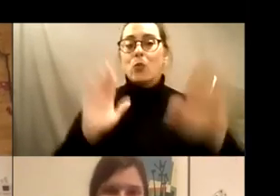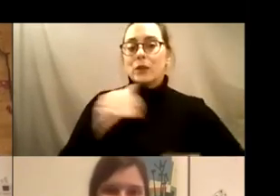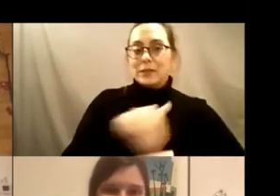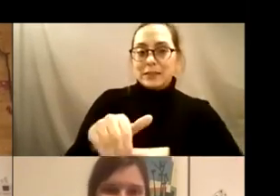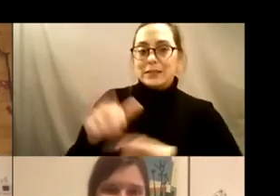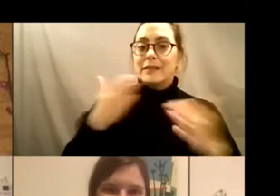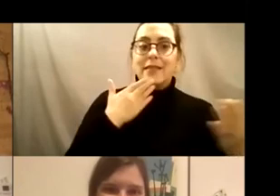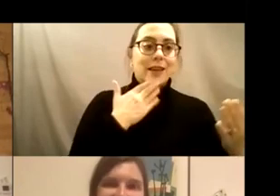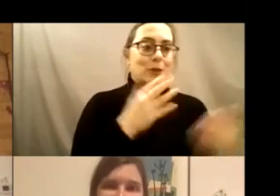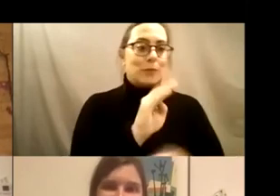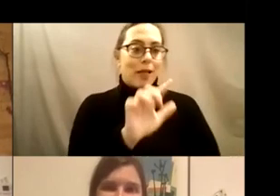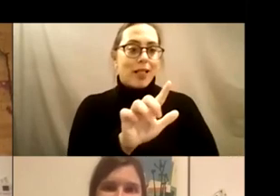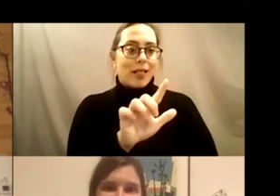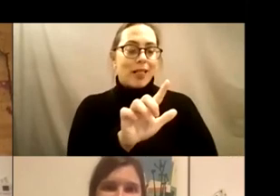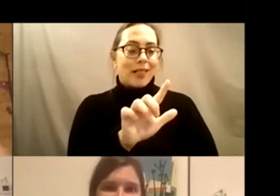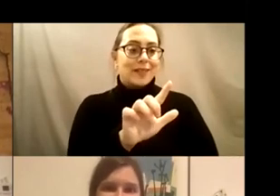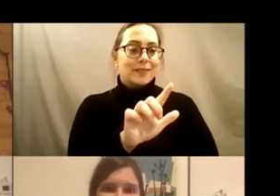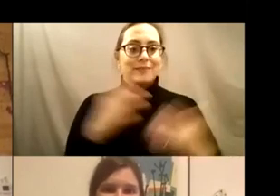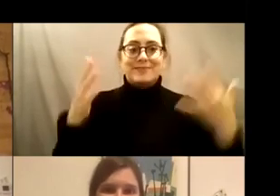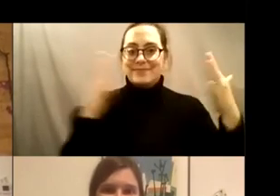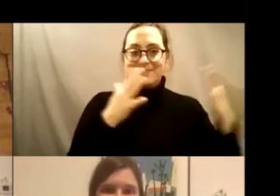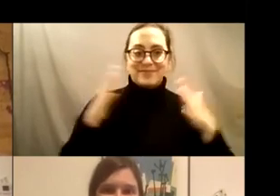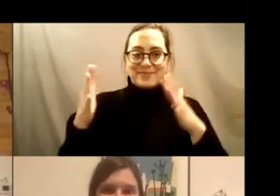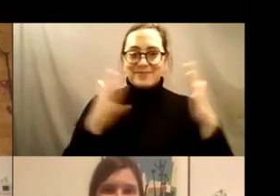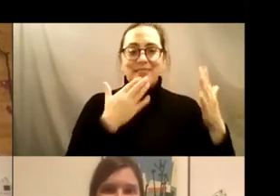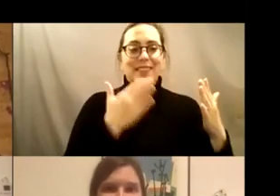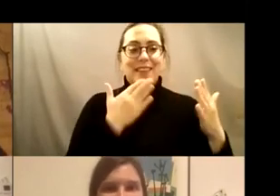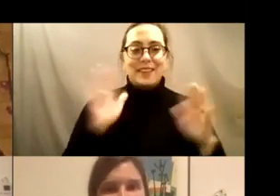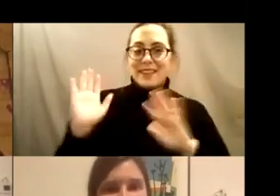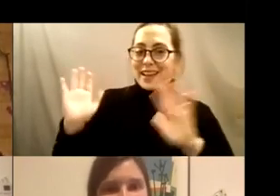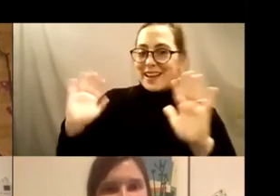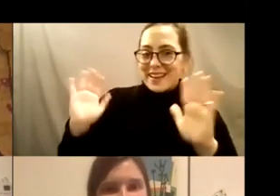again, you. Mel. Thank you Thanks. so much. Hi, Dana. Thank you.